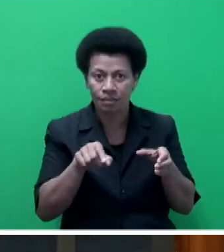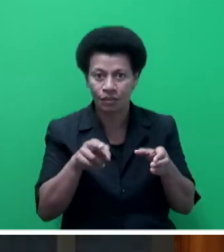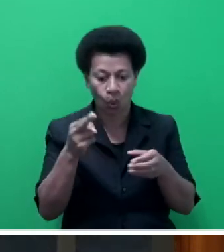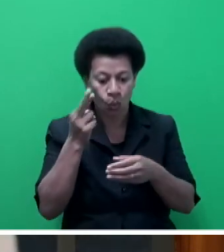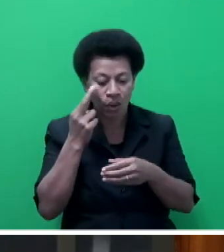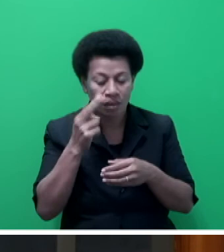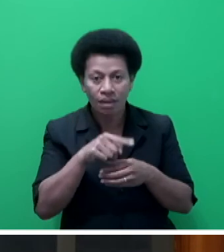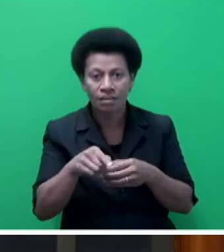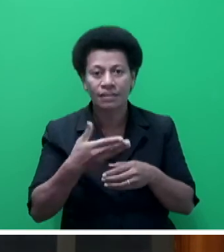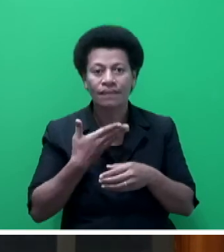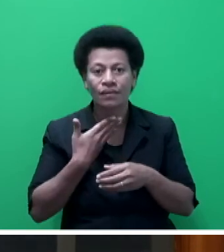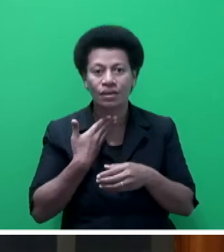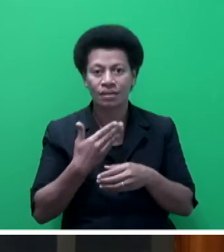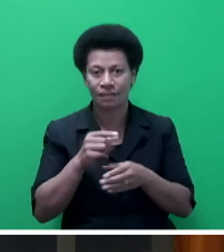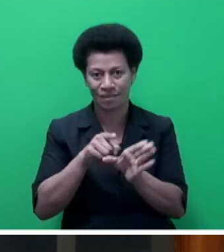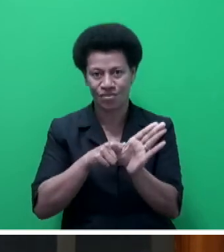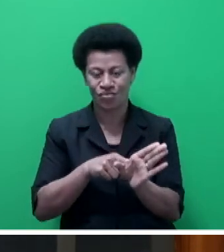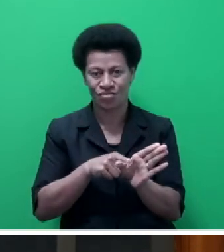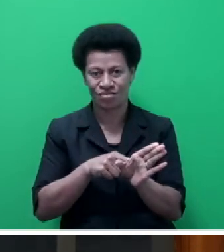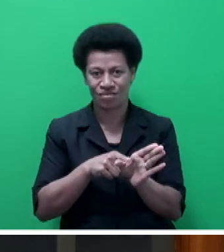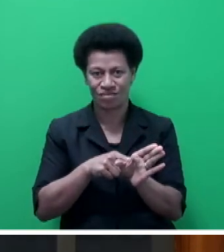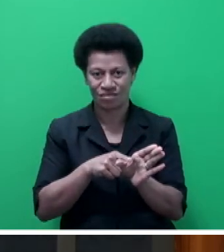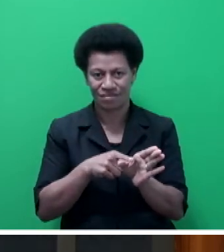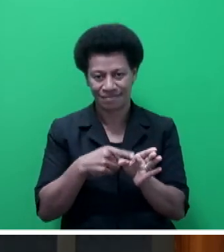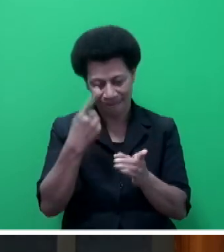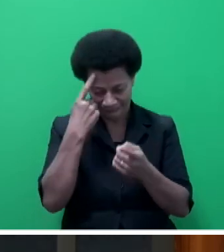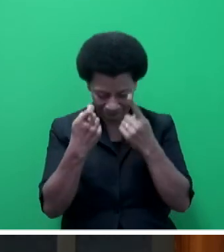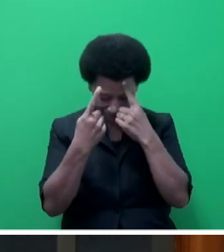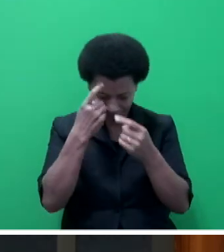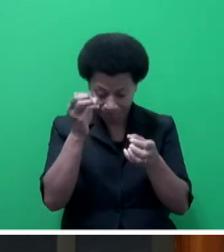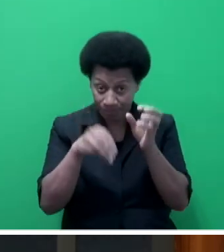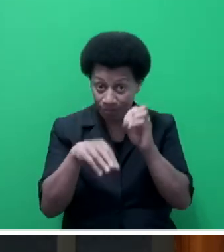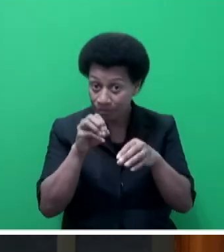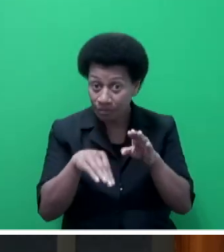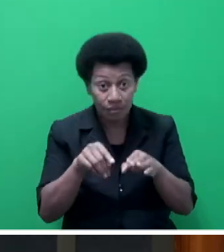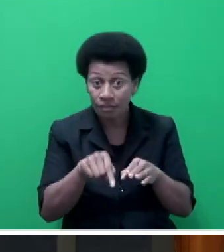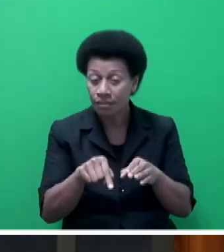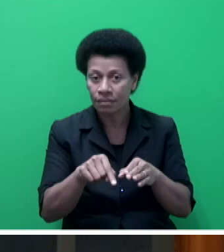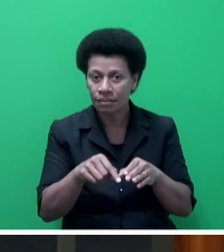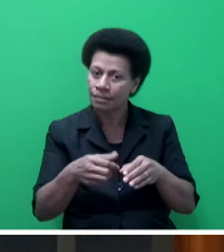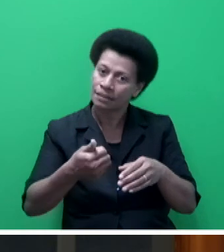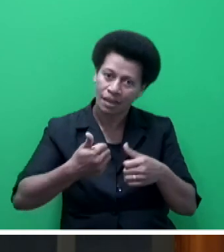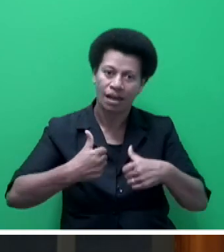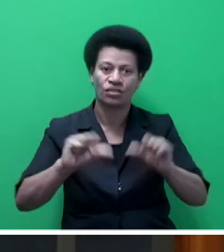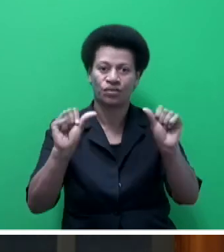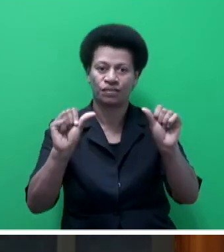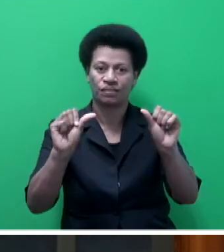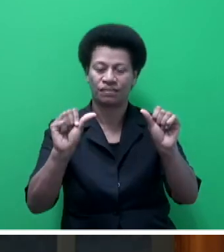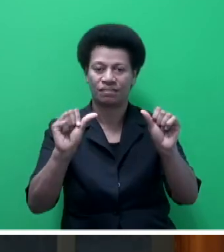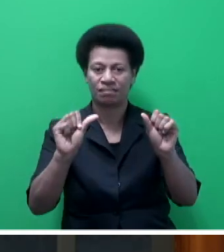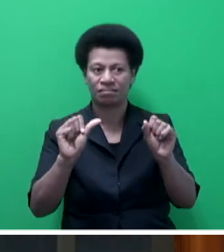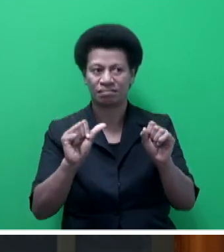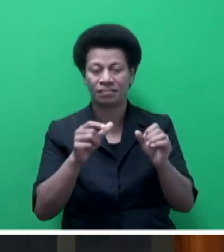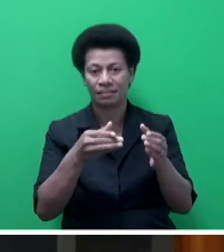the voices of our youths. Their contributions have made the event a successful one as well.